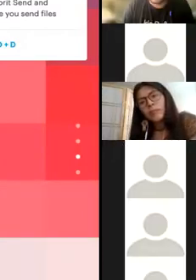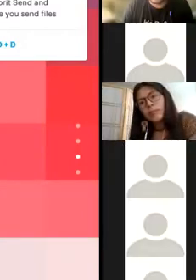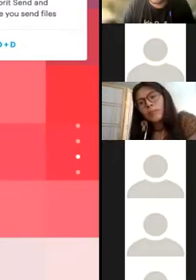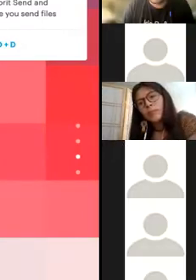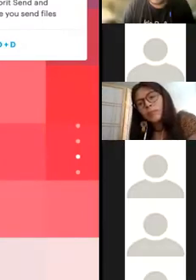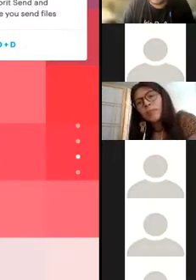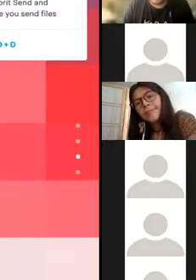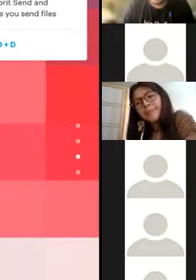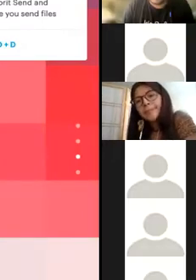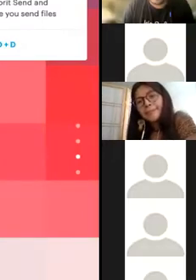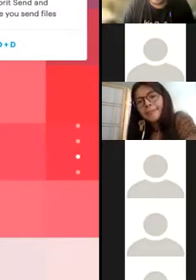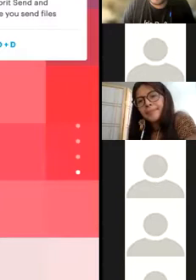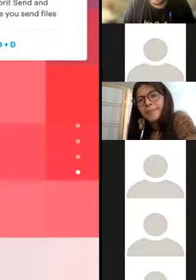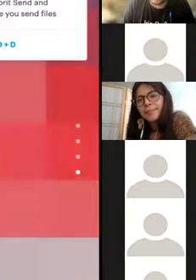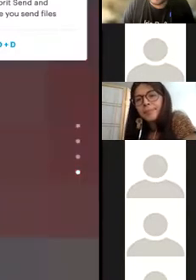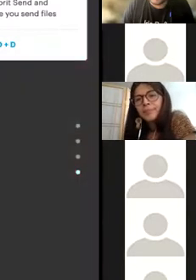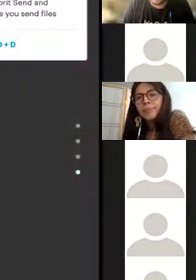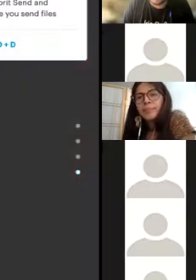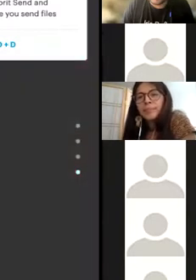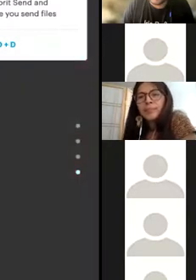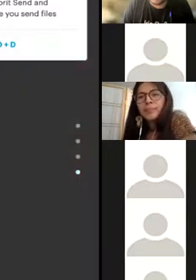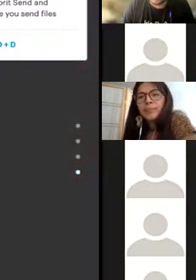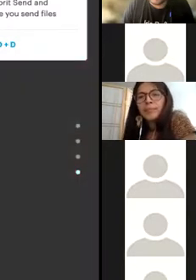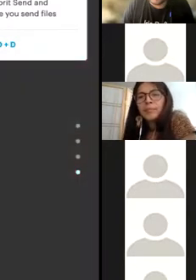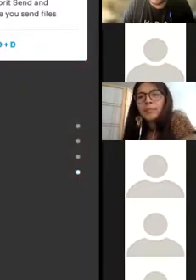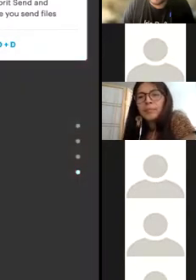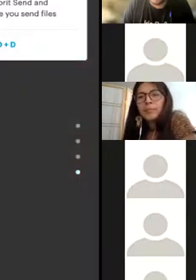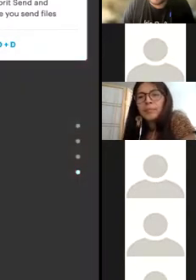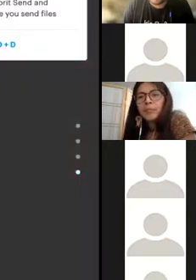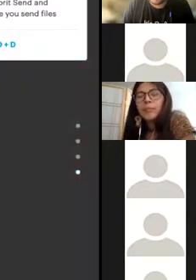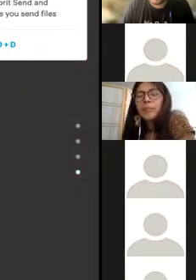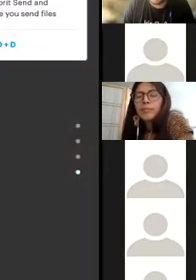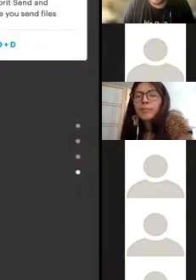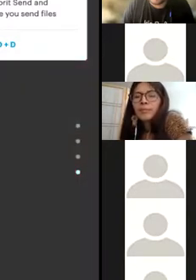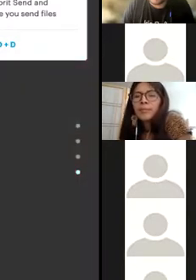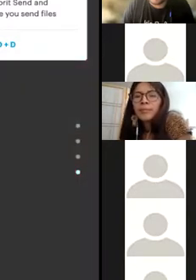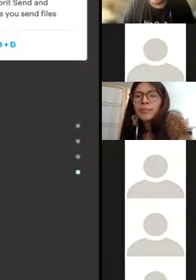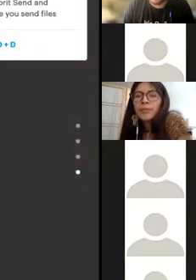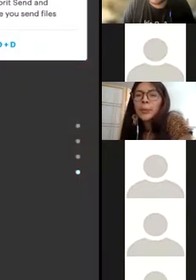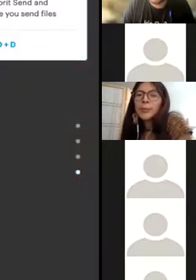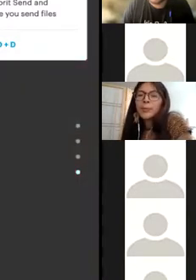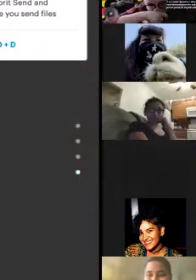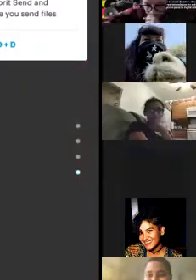using them. Because we often don't get to that part in a workshop. So we'll do that in the lab.